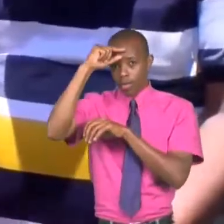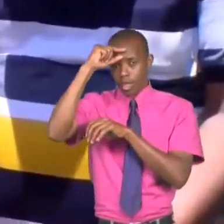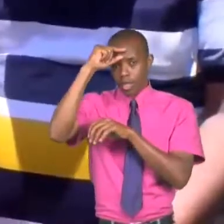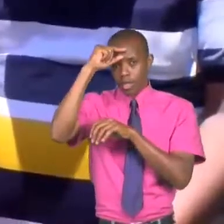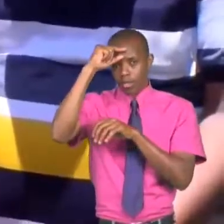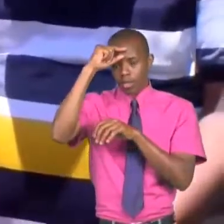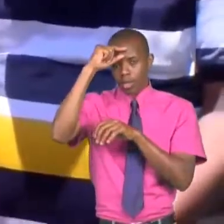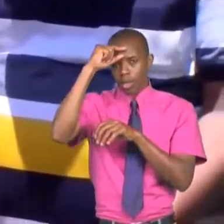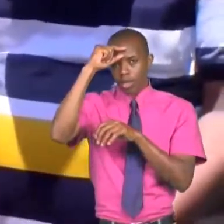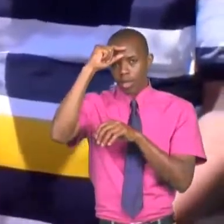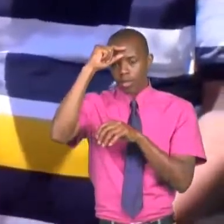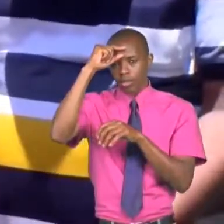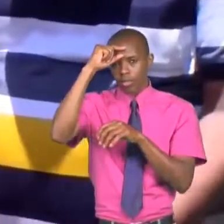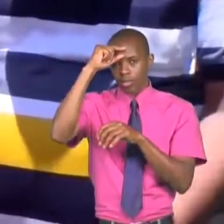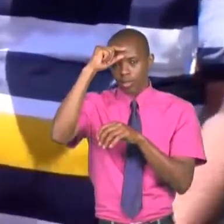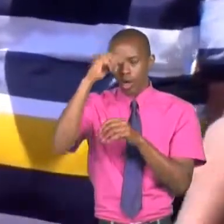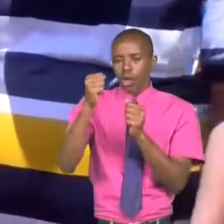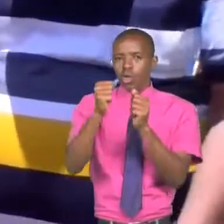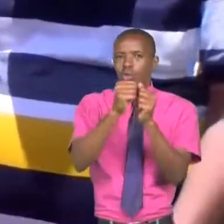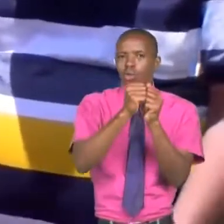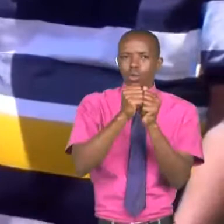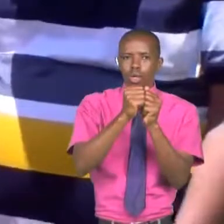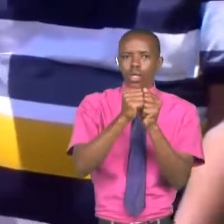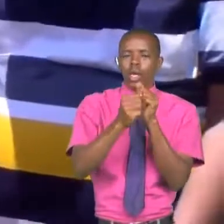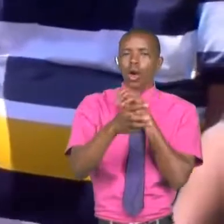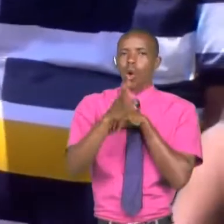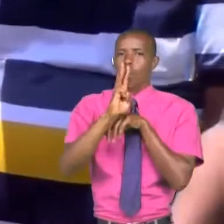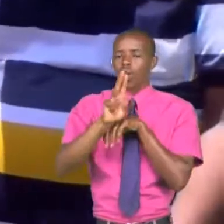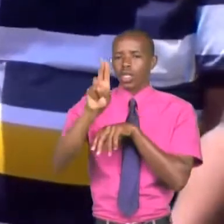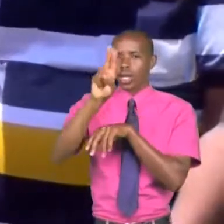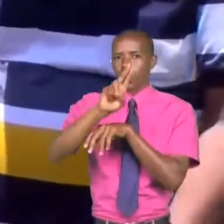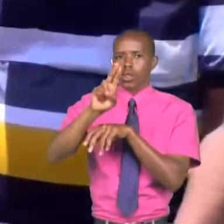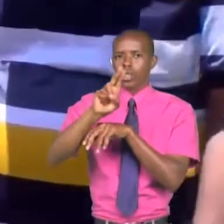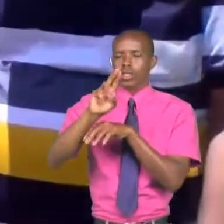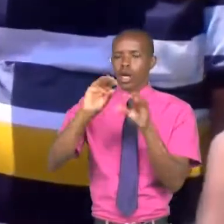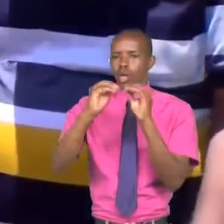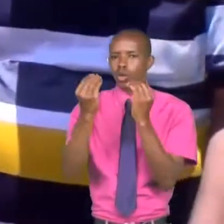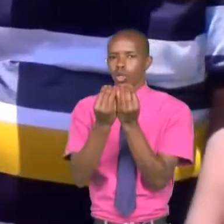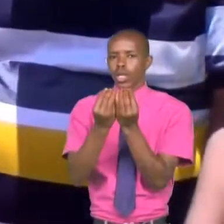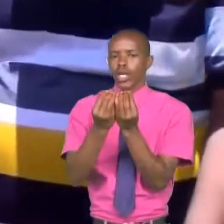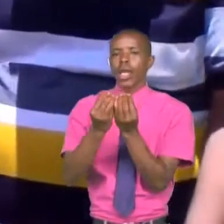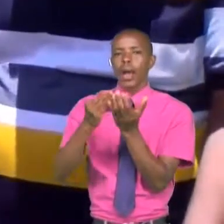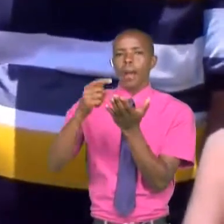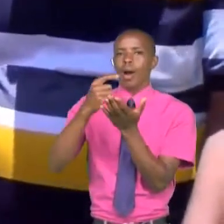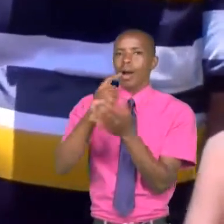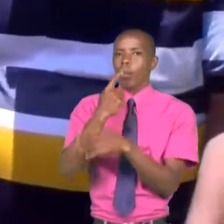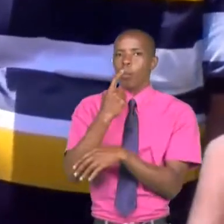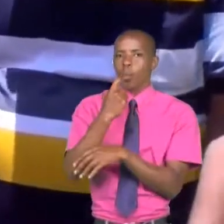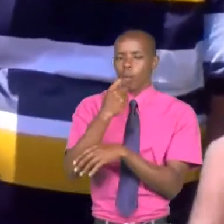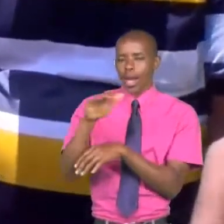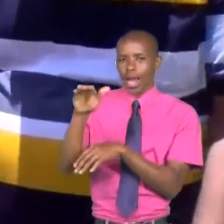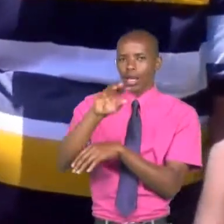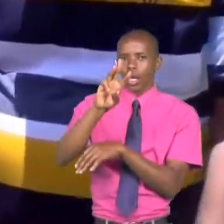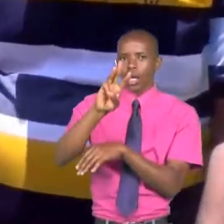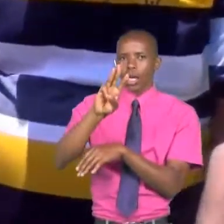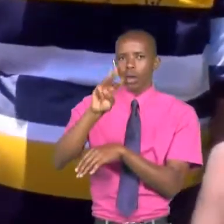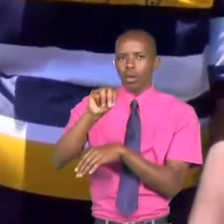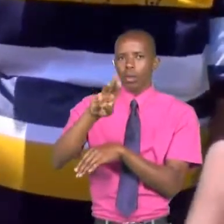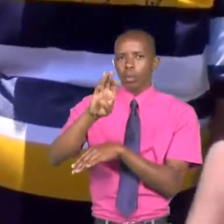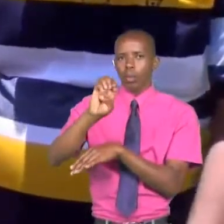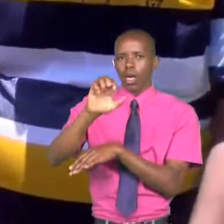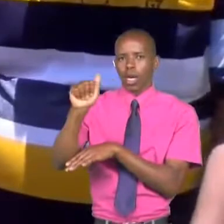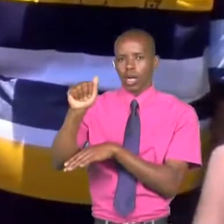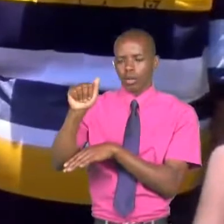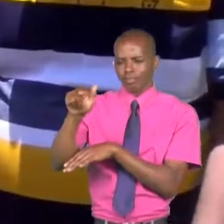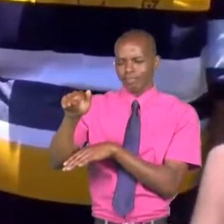equipment, together with the Water Users Association from Mwea, who manage the rice growing areas, the farmers,